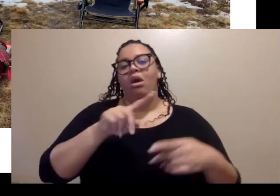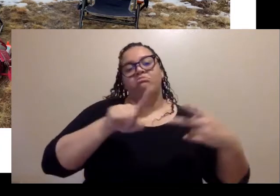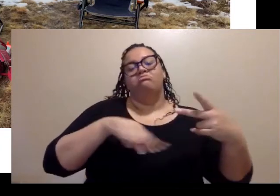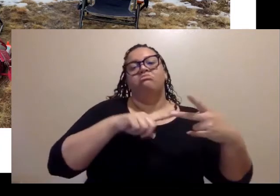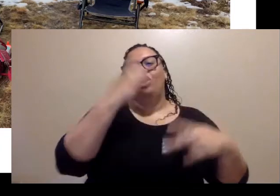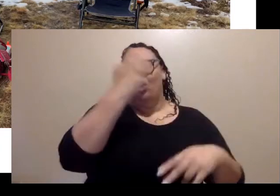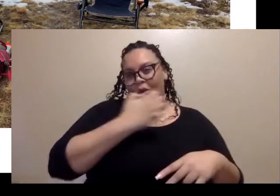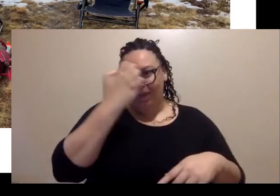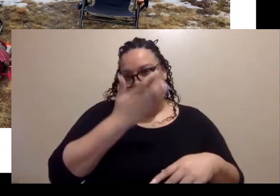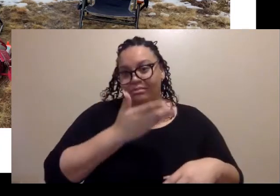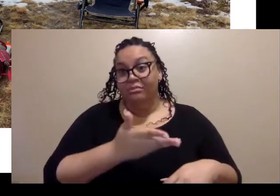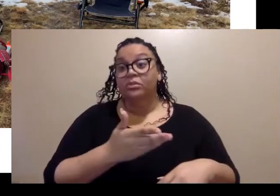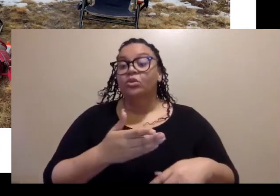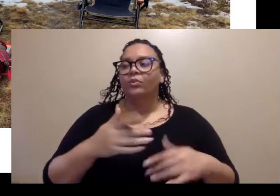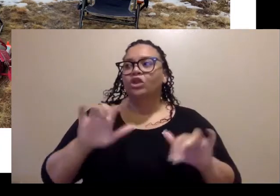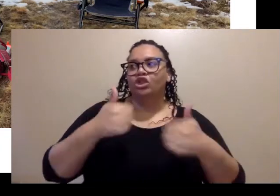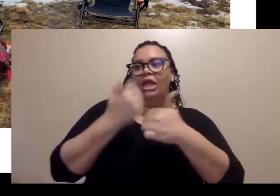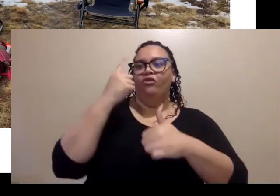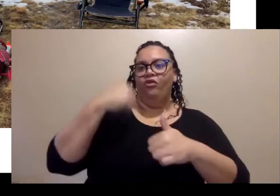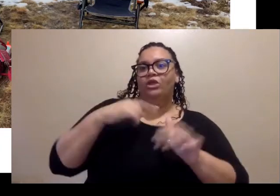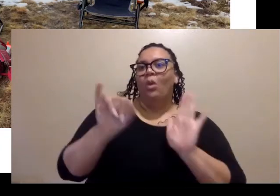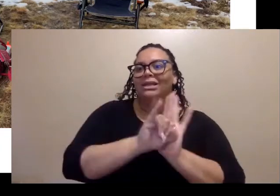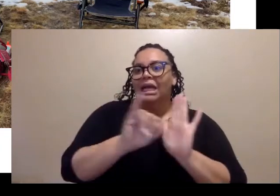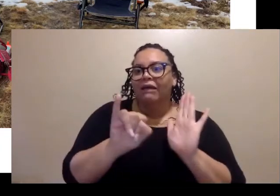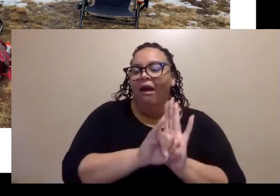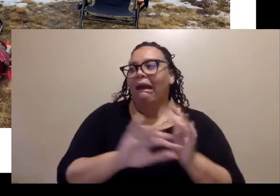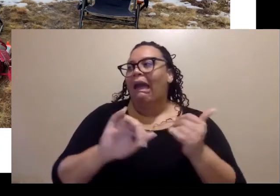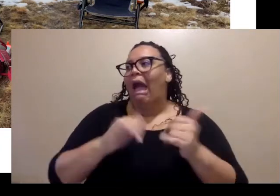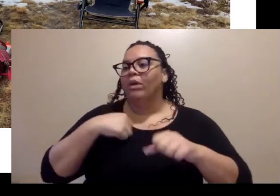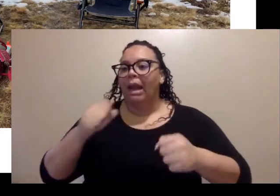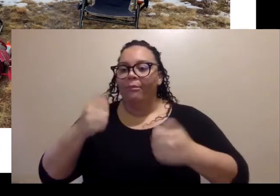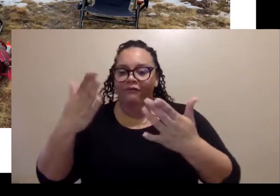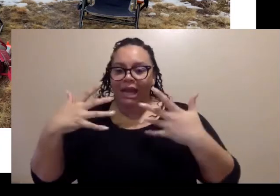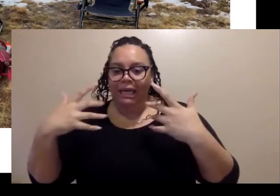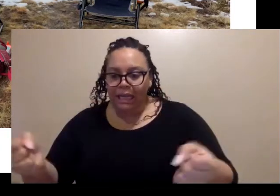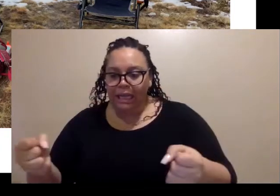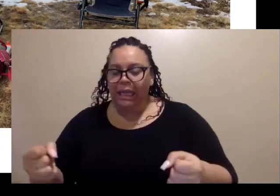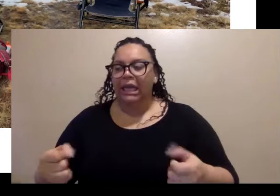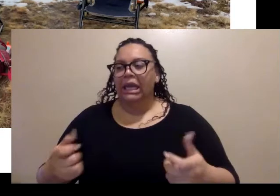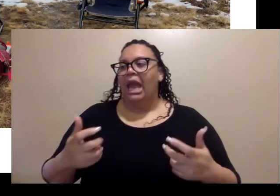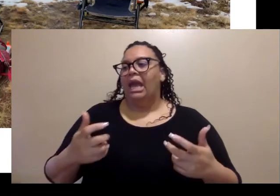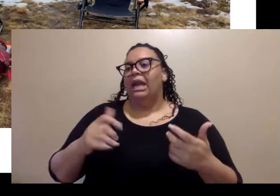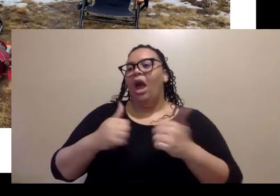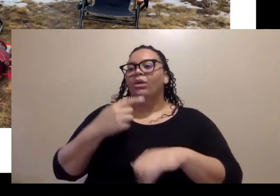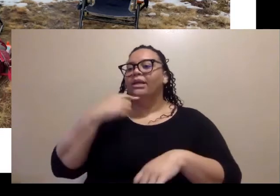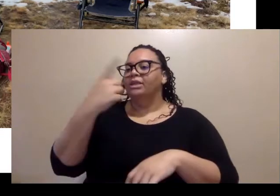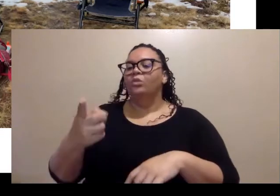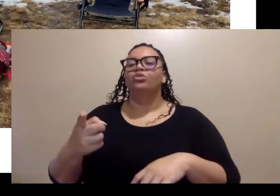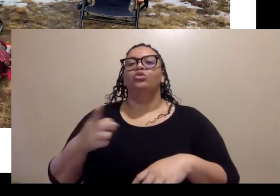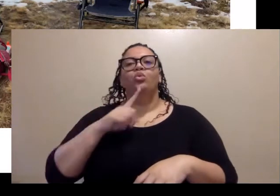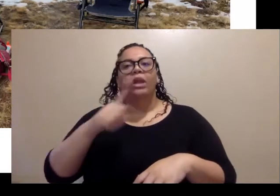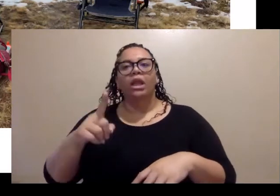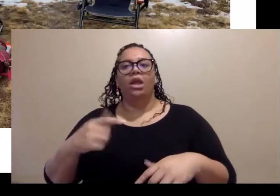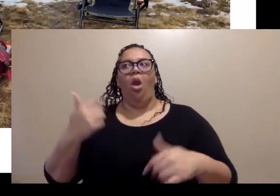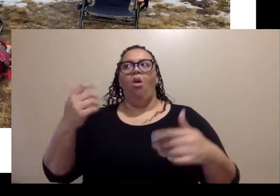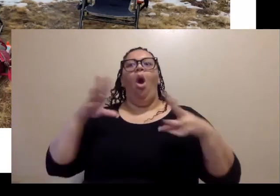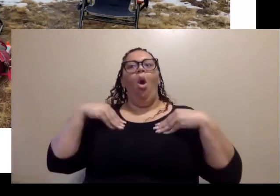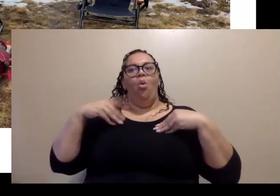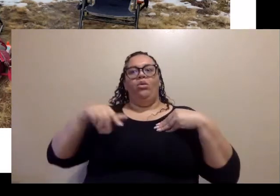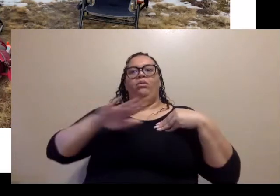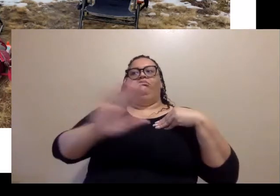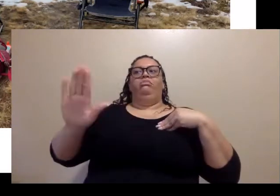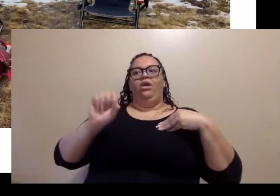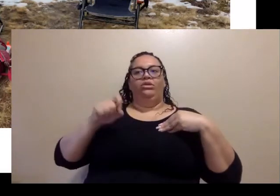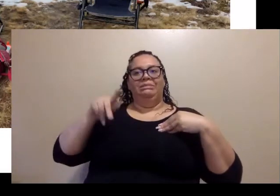to identify, like, how can I provide healing and take up space and have my clients take up space in a way where